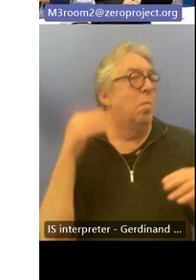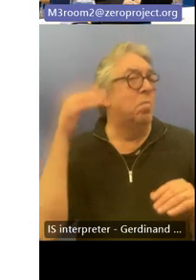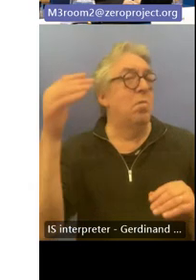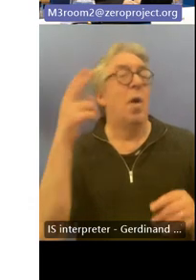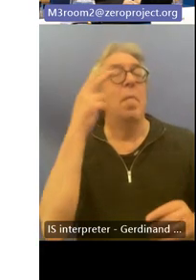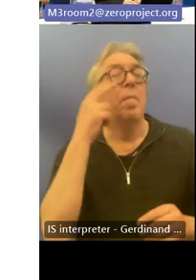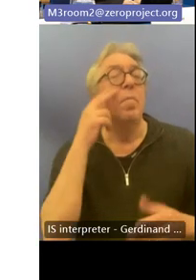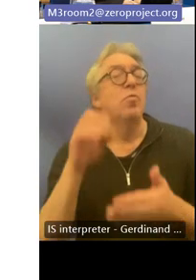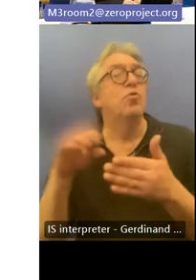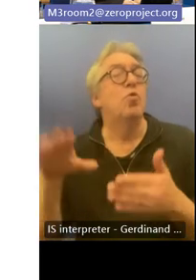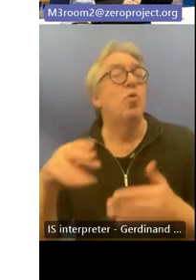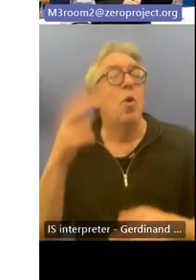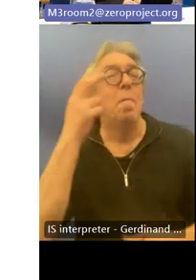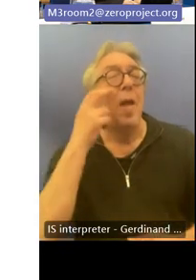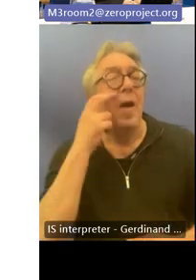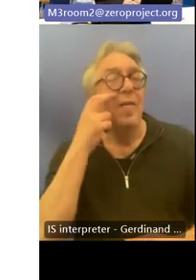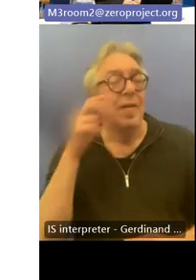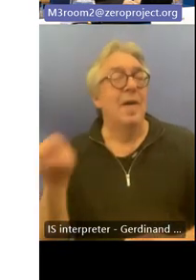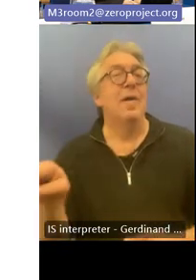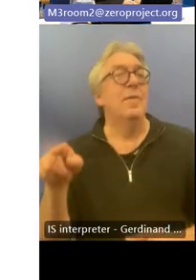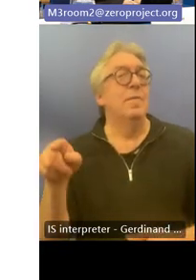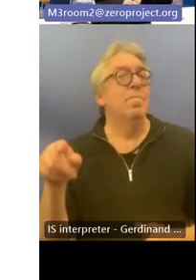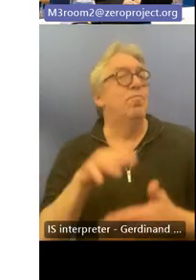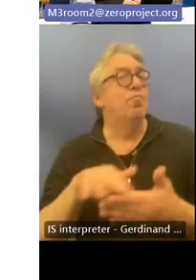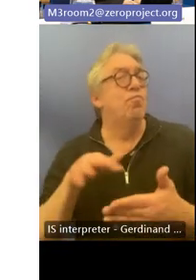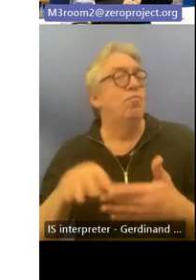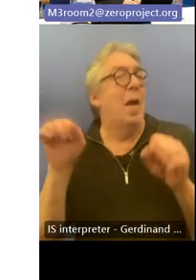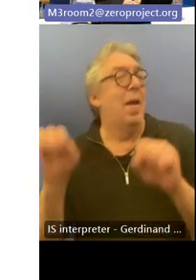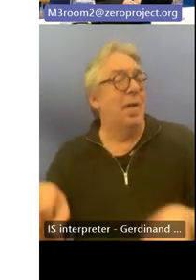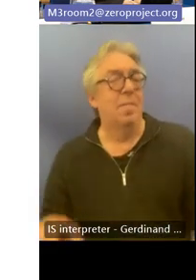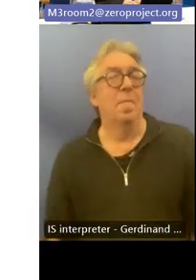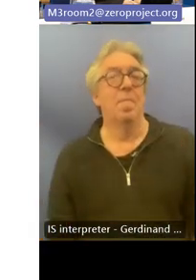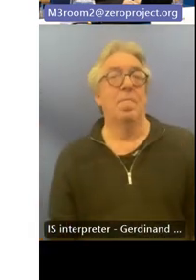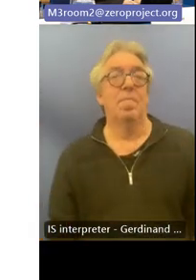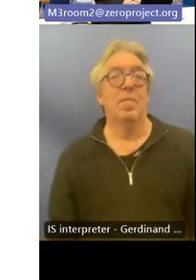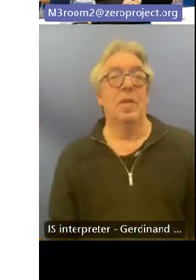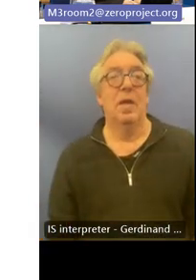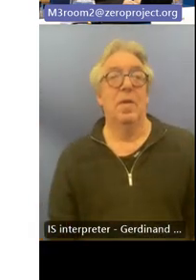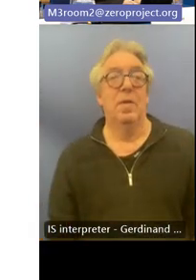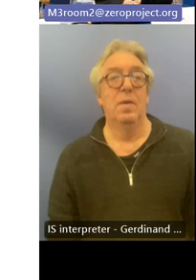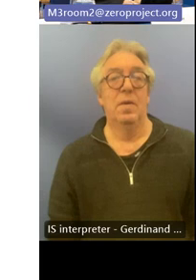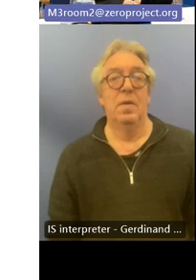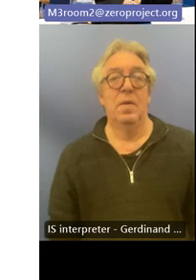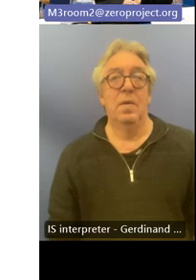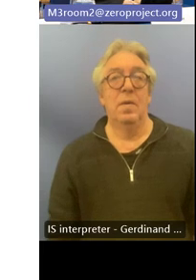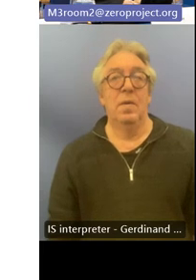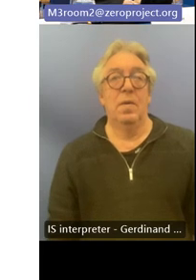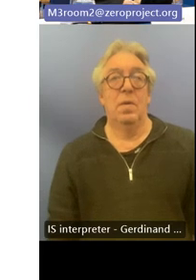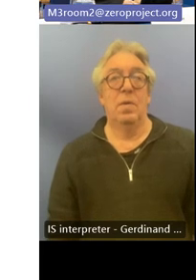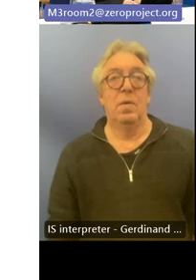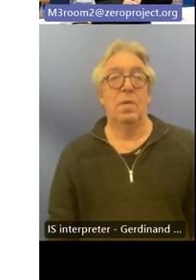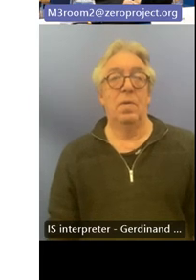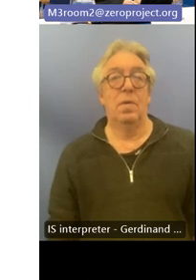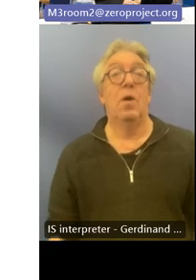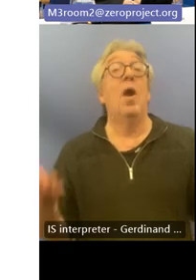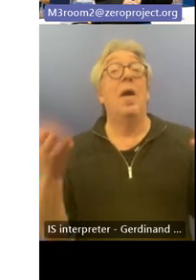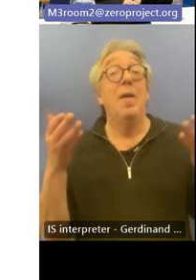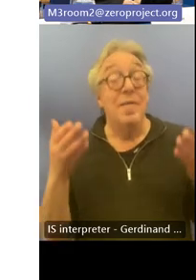students. By our approaching to this private college, they also accept two other candidates with